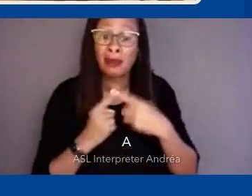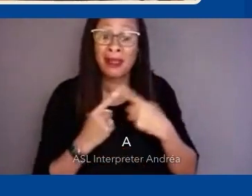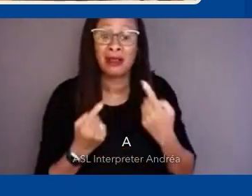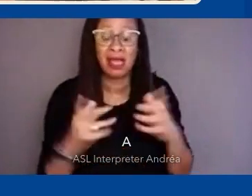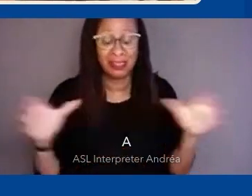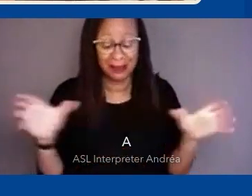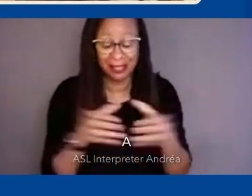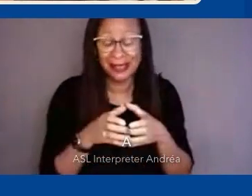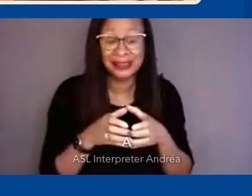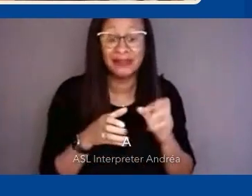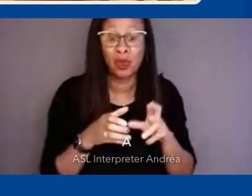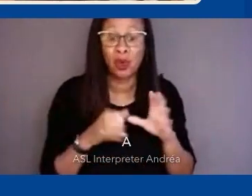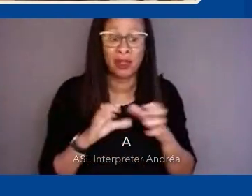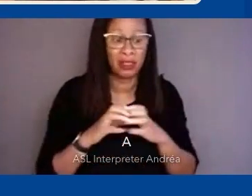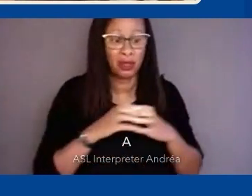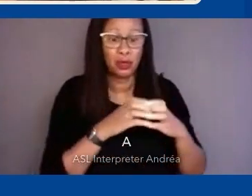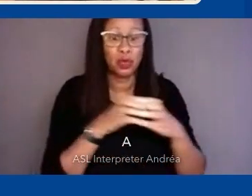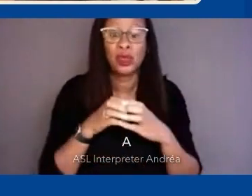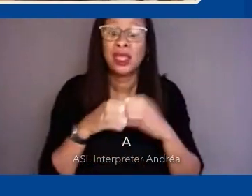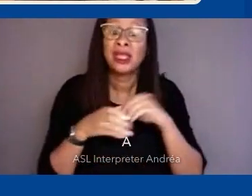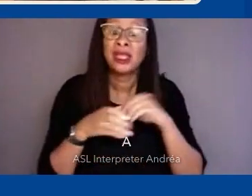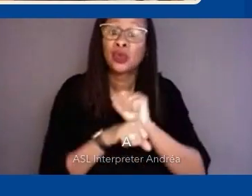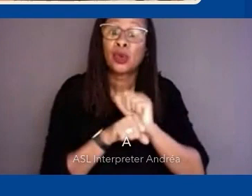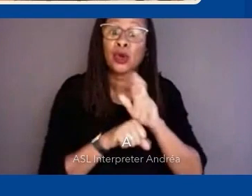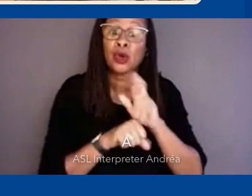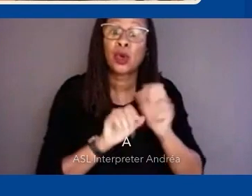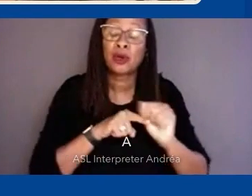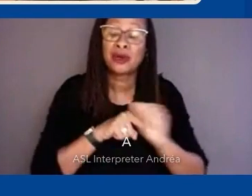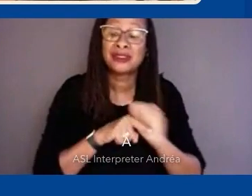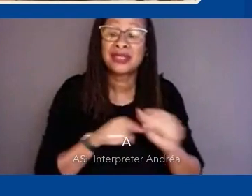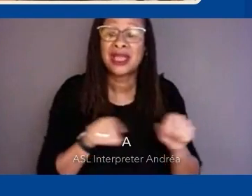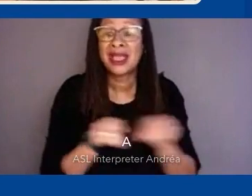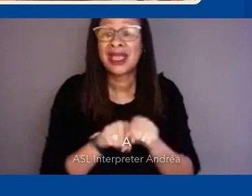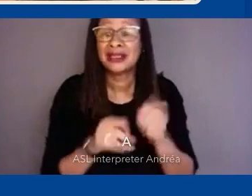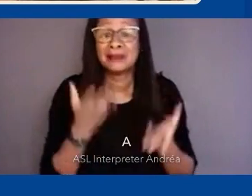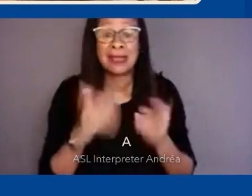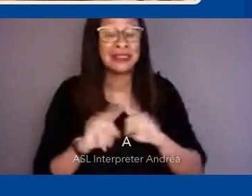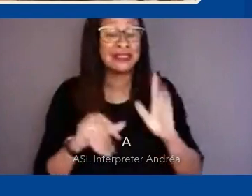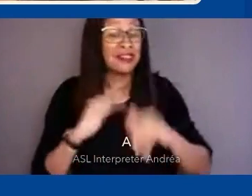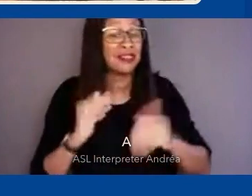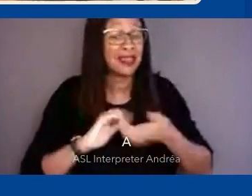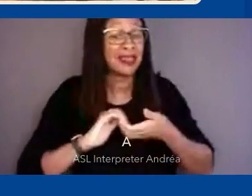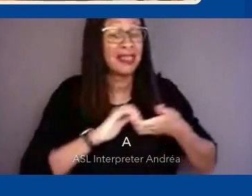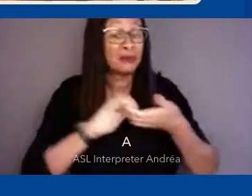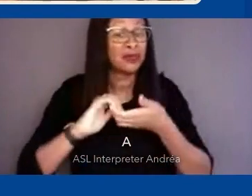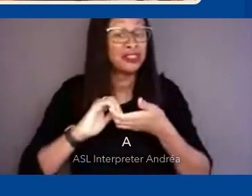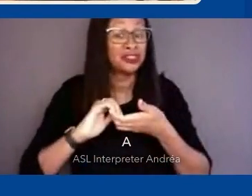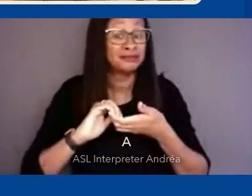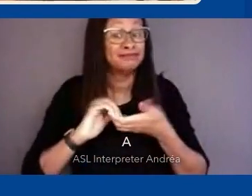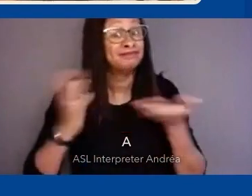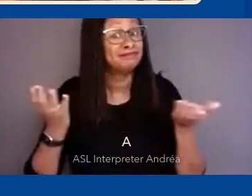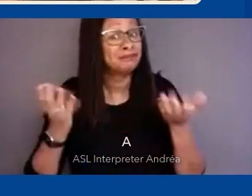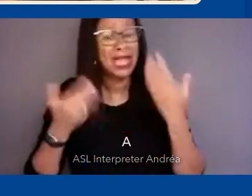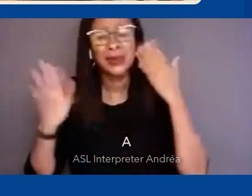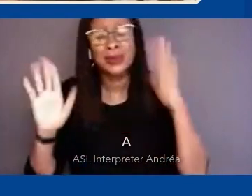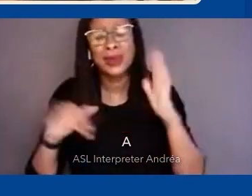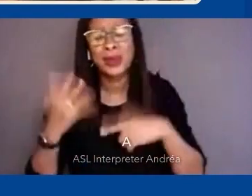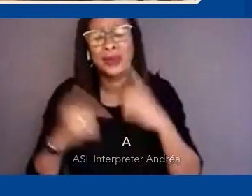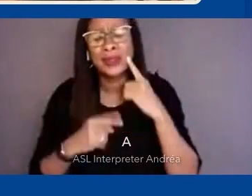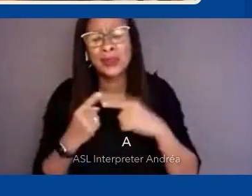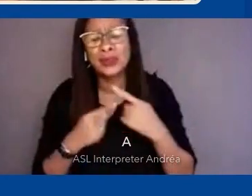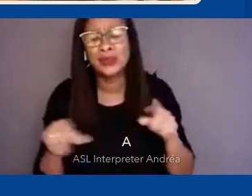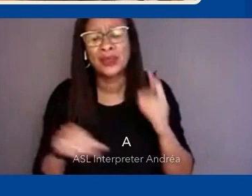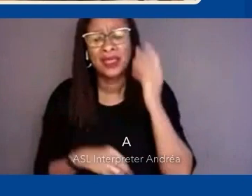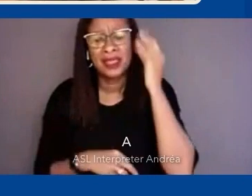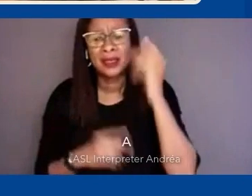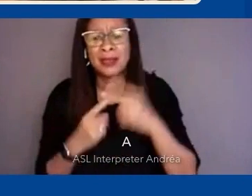work, in your practice, as maybe different than collaboration even. I don't know. Not sure what you all think. Yeah,